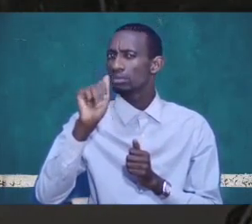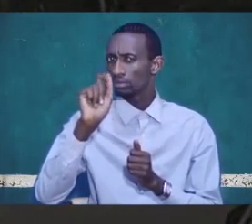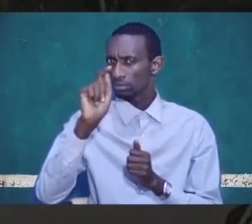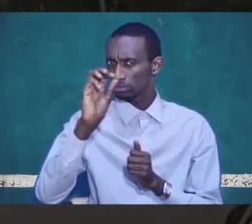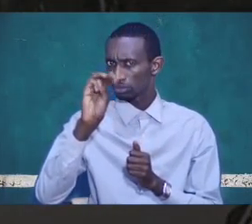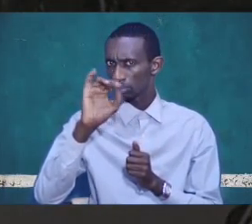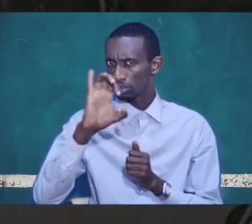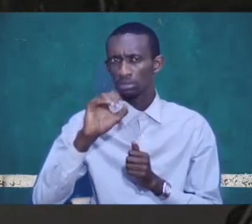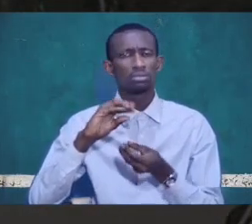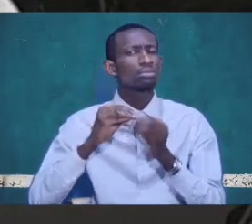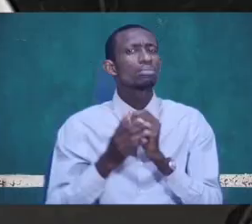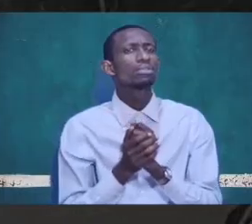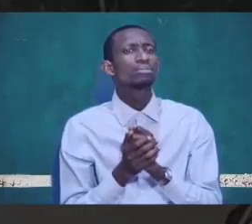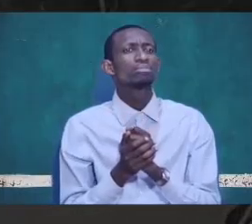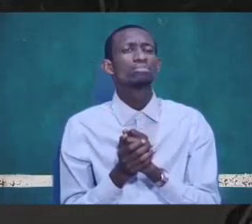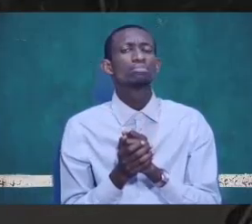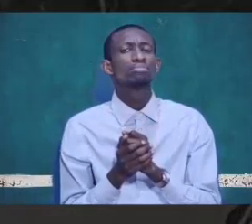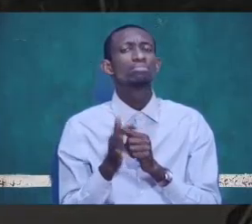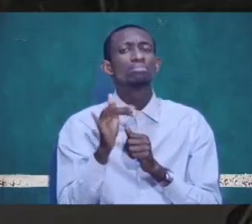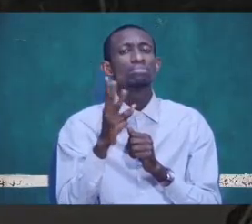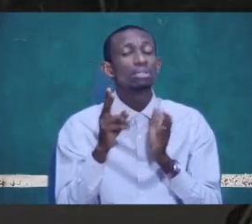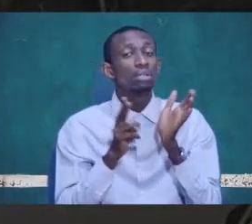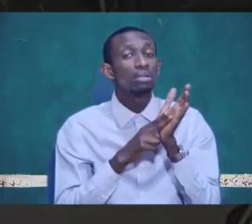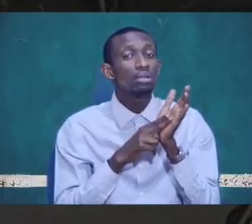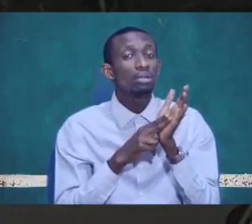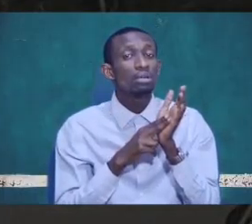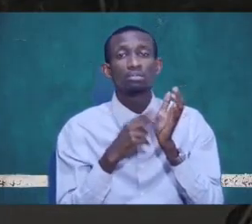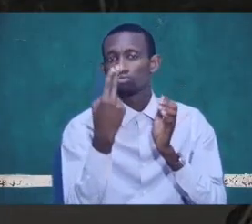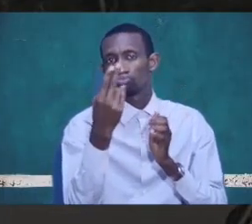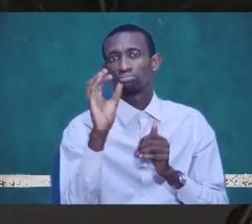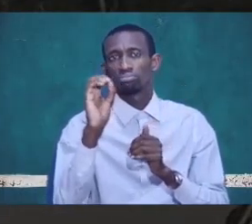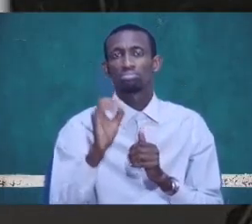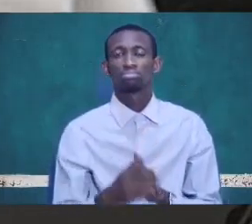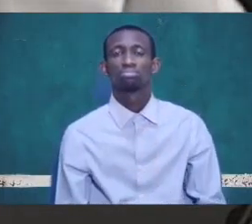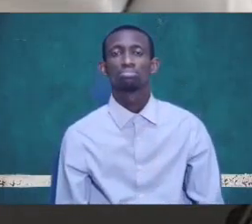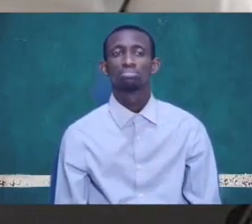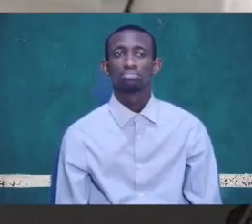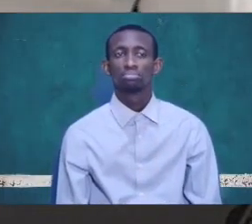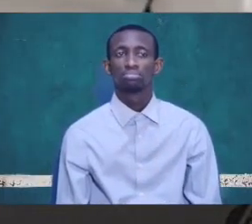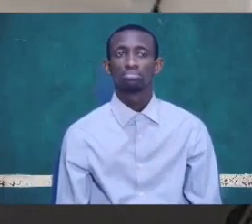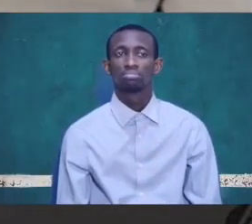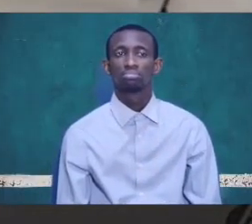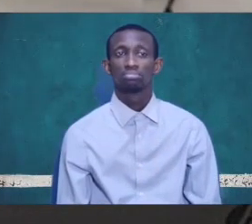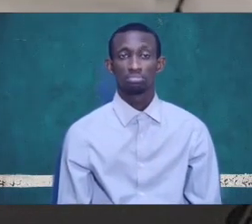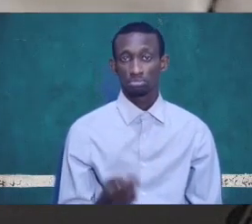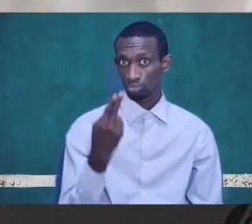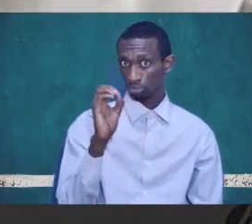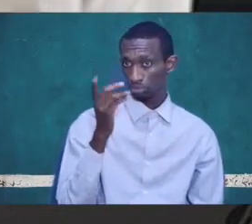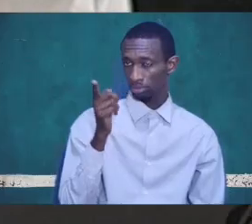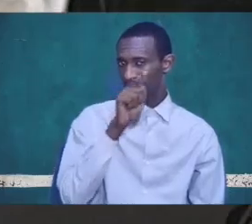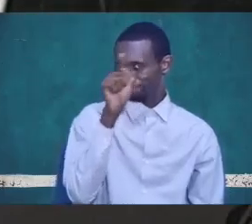which is always down here, so it is equal to 20. So we have 20 here, the atomic